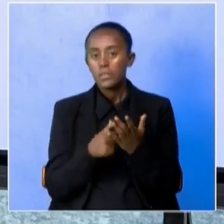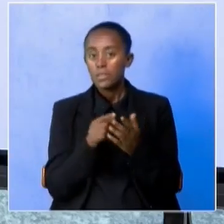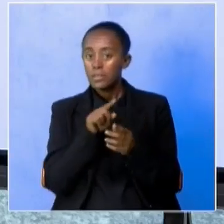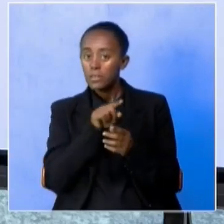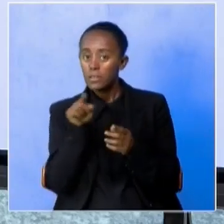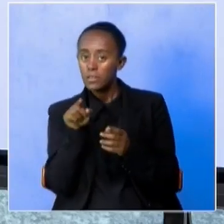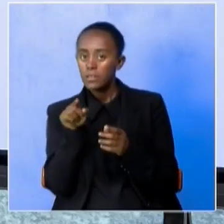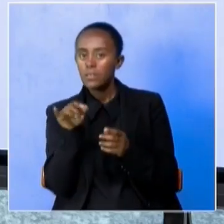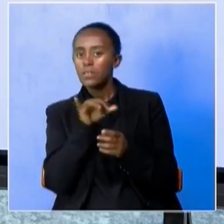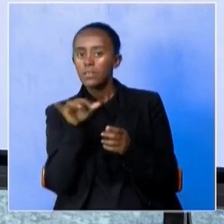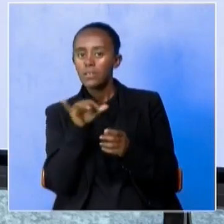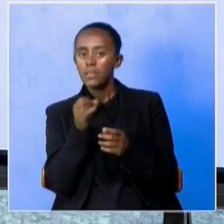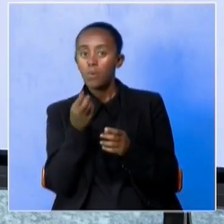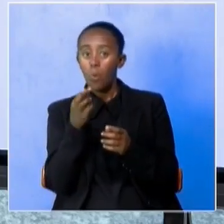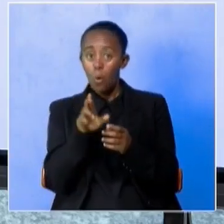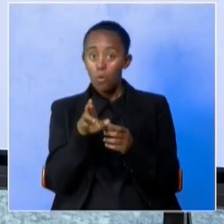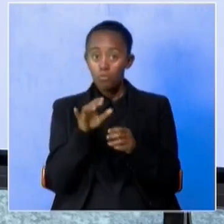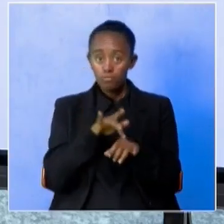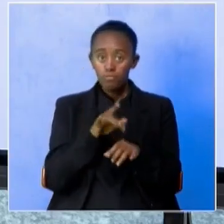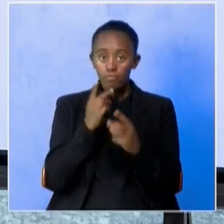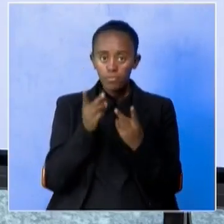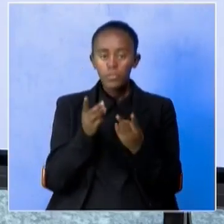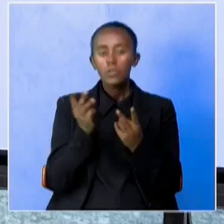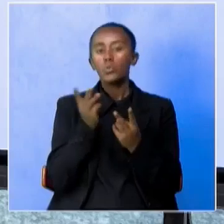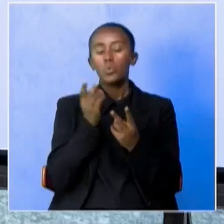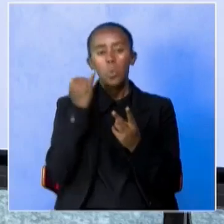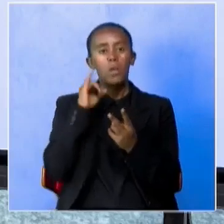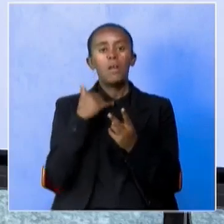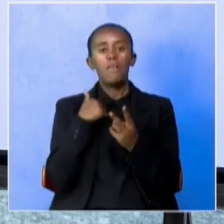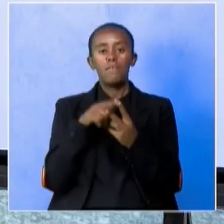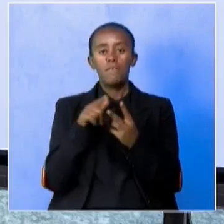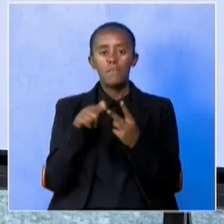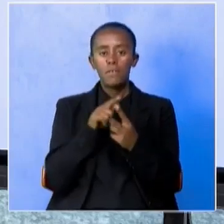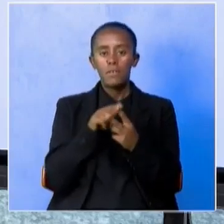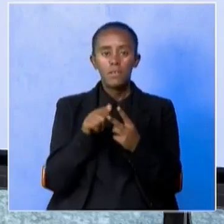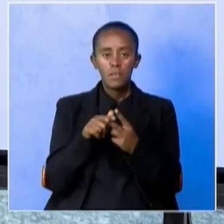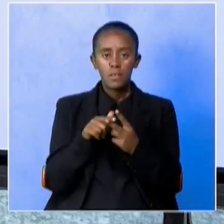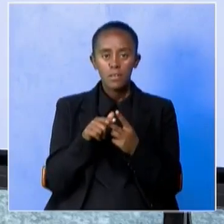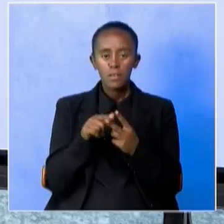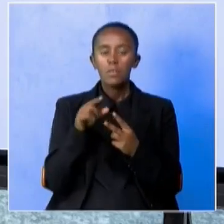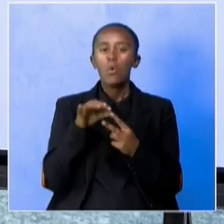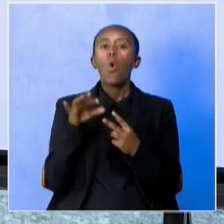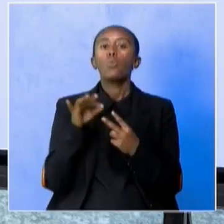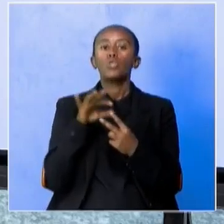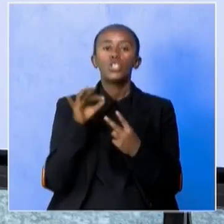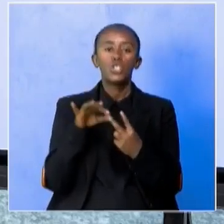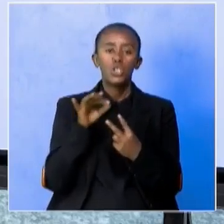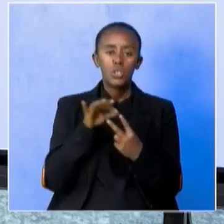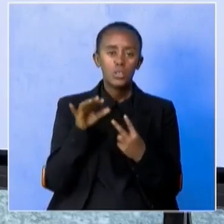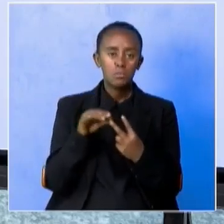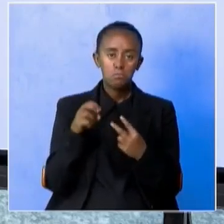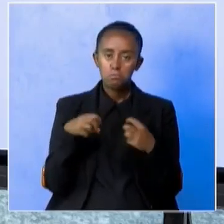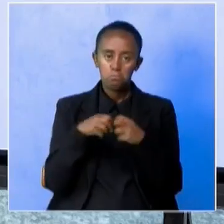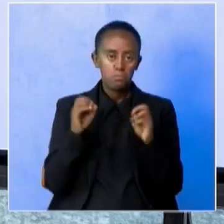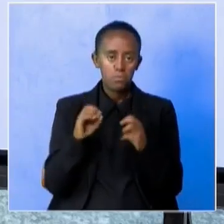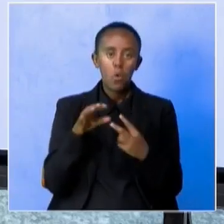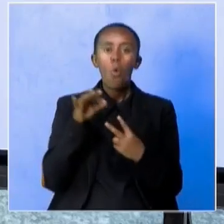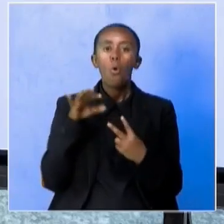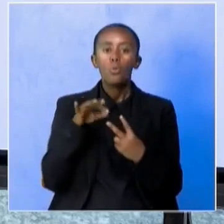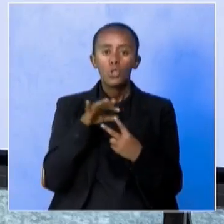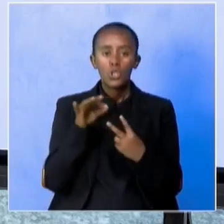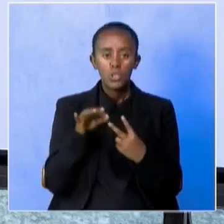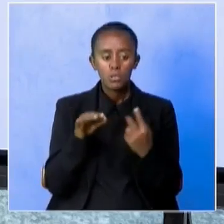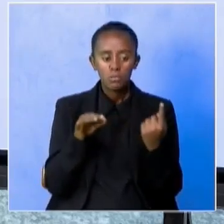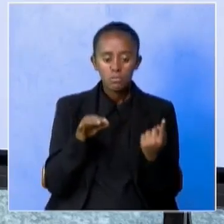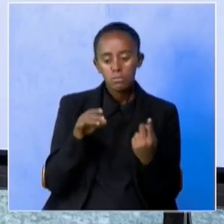in the case of or, we have two ideas that are what? Options. That are options. You could take this